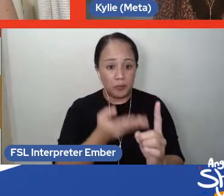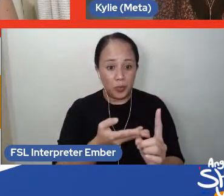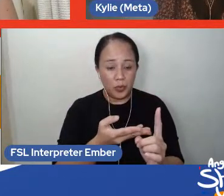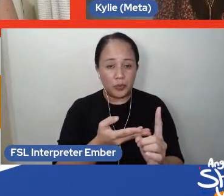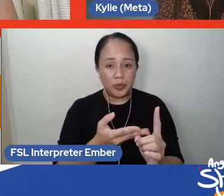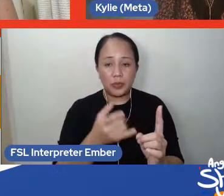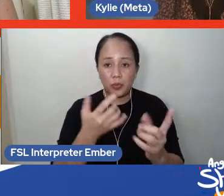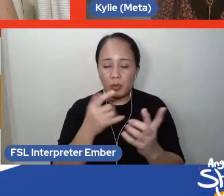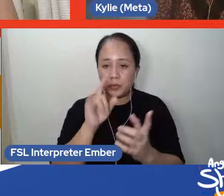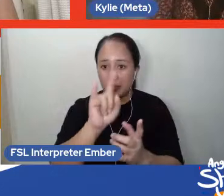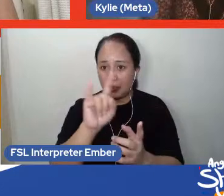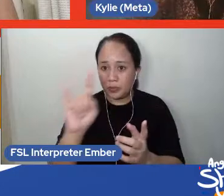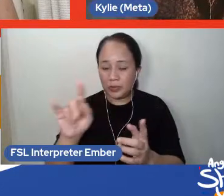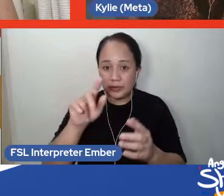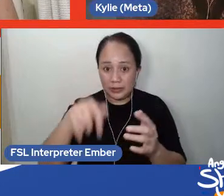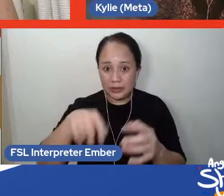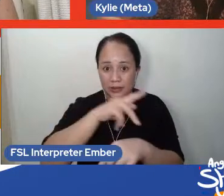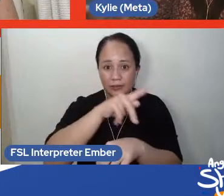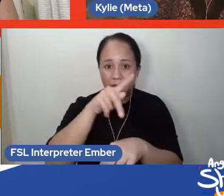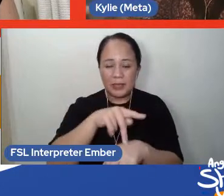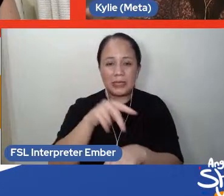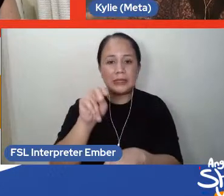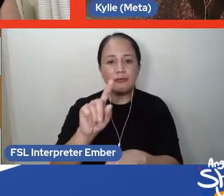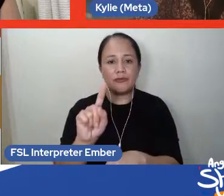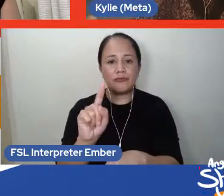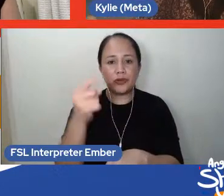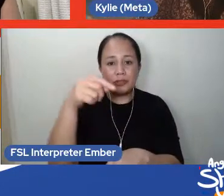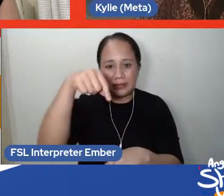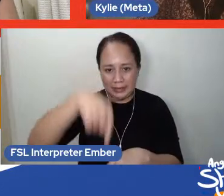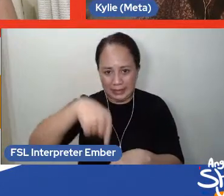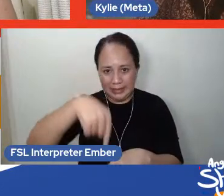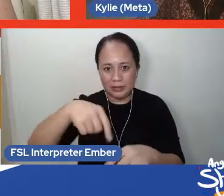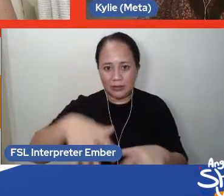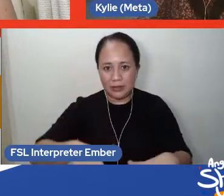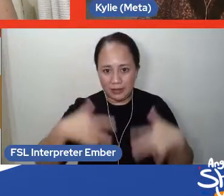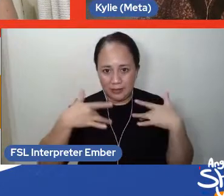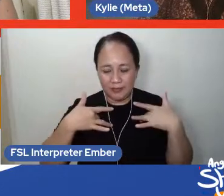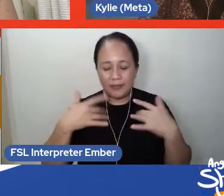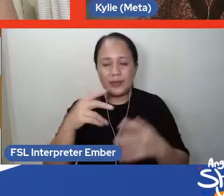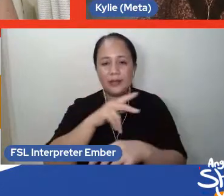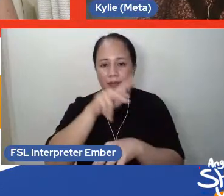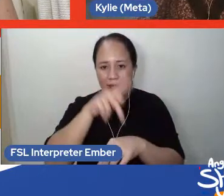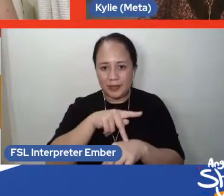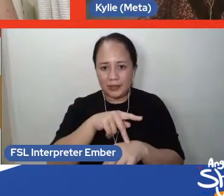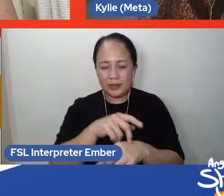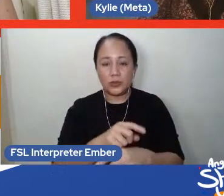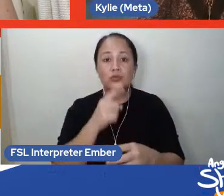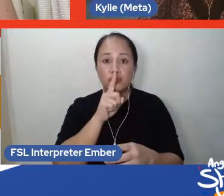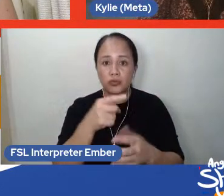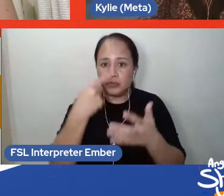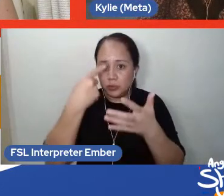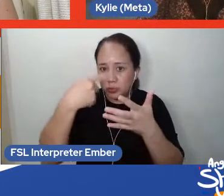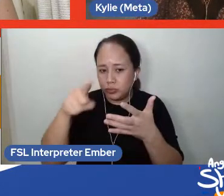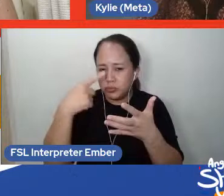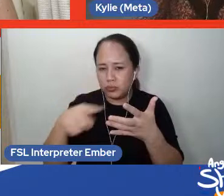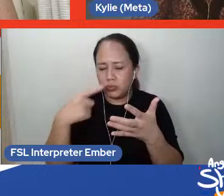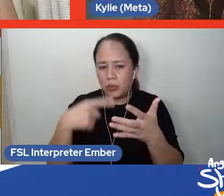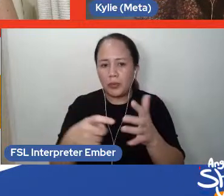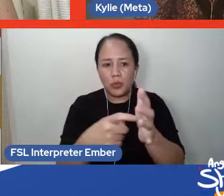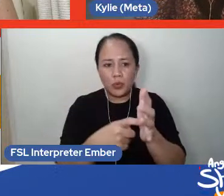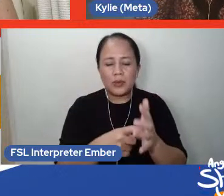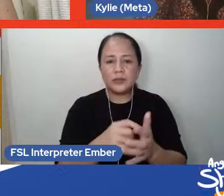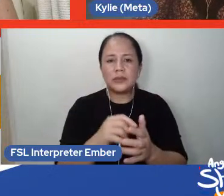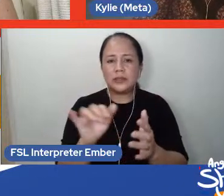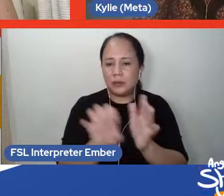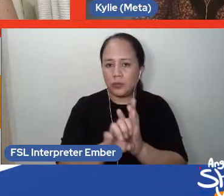in the Philippines or such ads in the Philippines needs to be based in the Philippines. And so we do checks. We require some form of